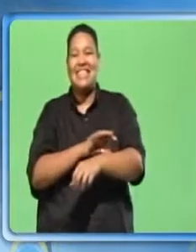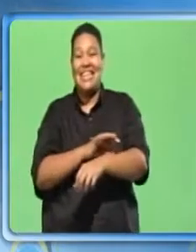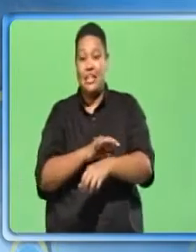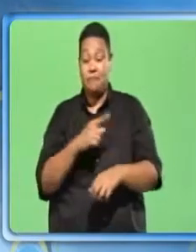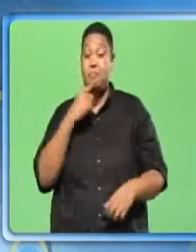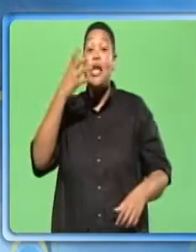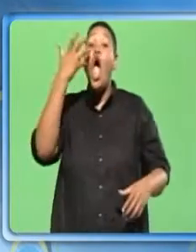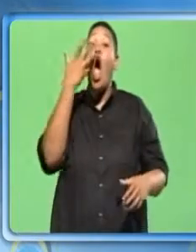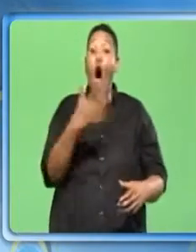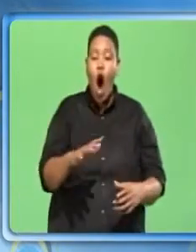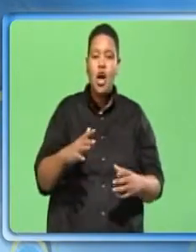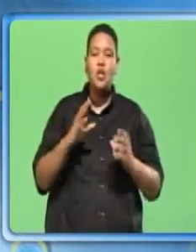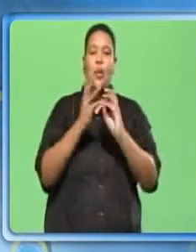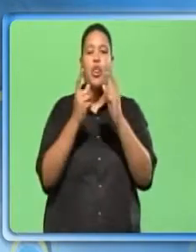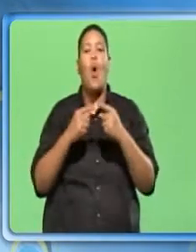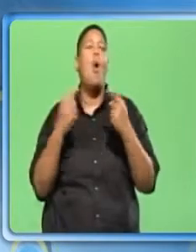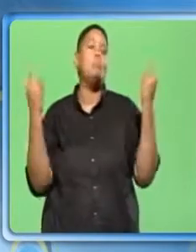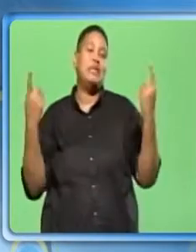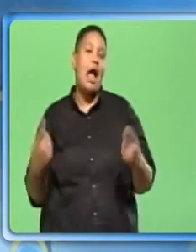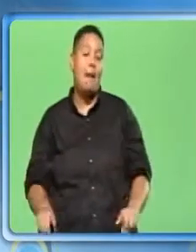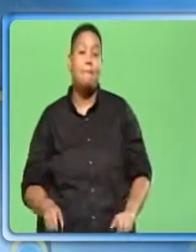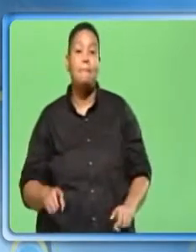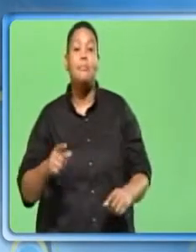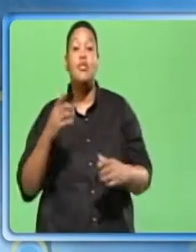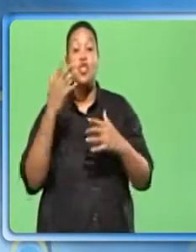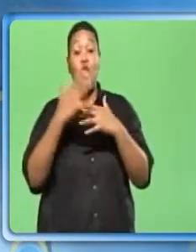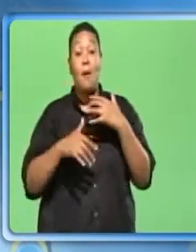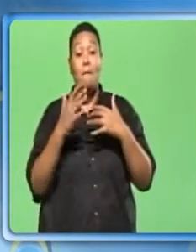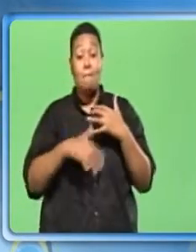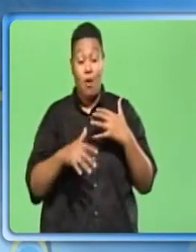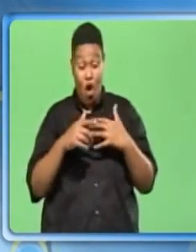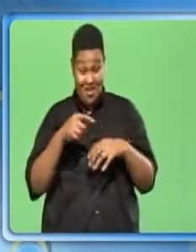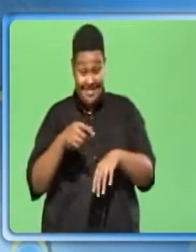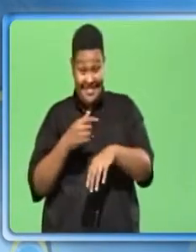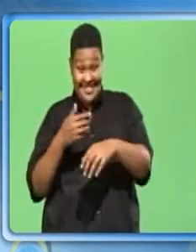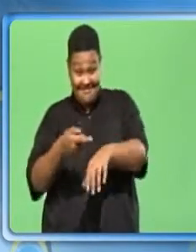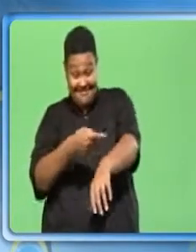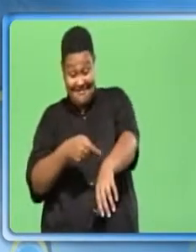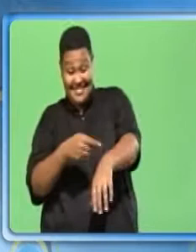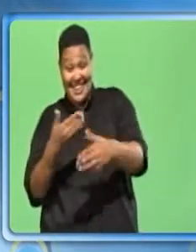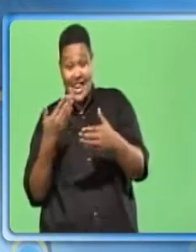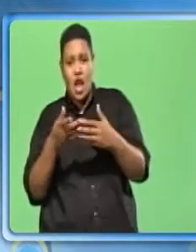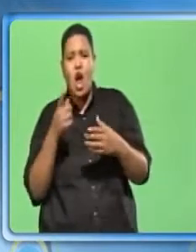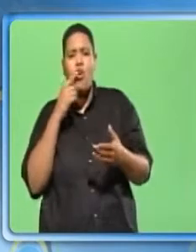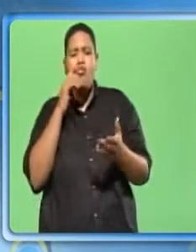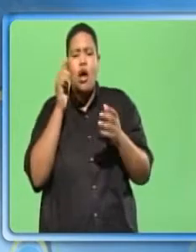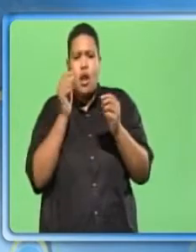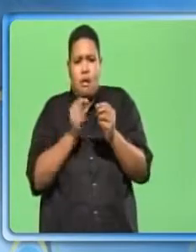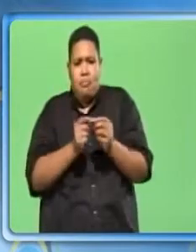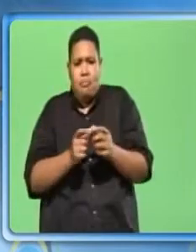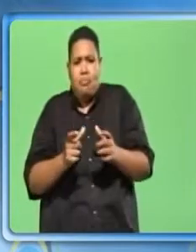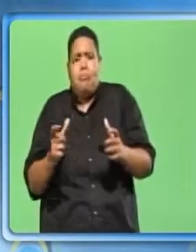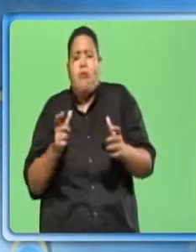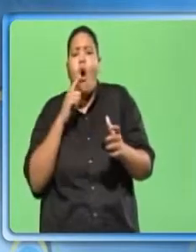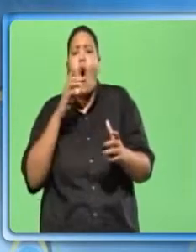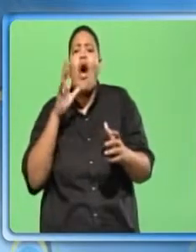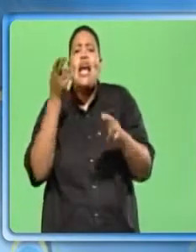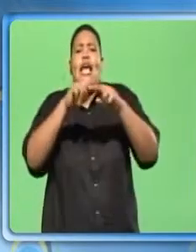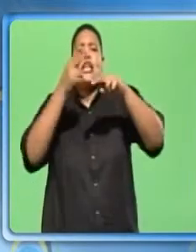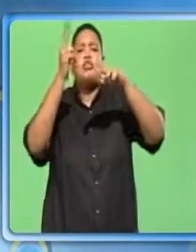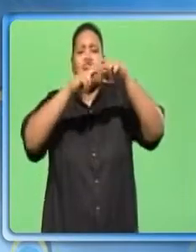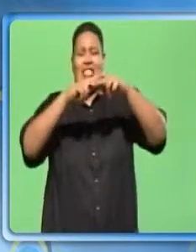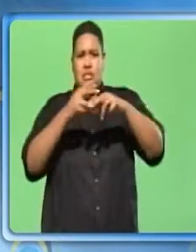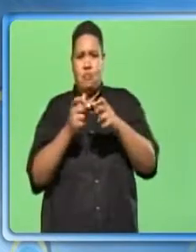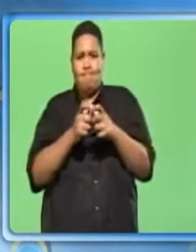hot weather, the opposite occurs. The blood vessels near the surface of the skin dilate or increase the size.